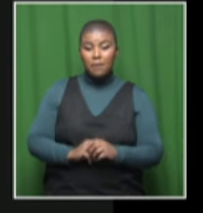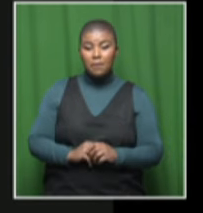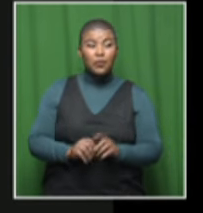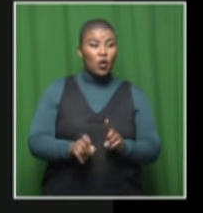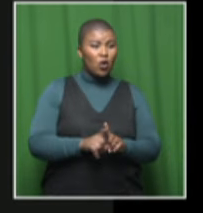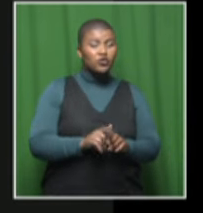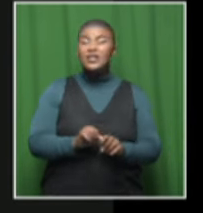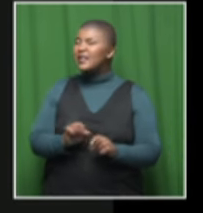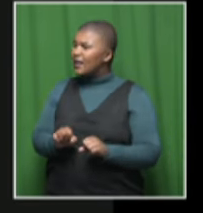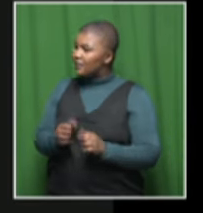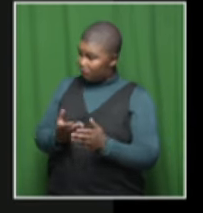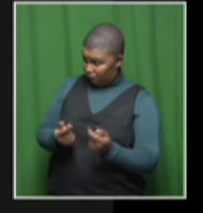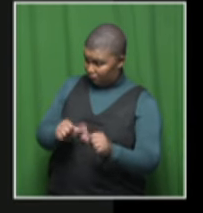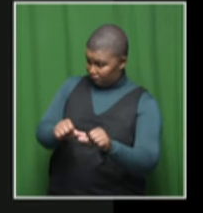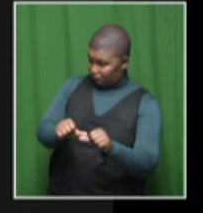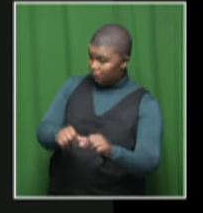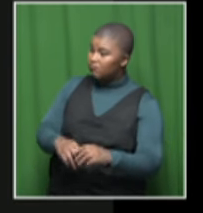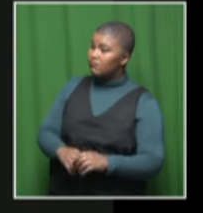Go ahead.